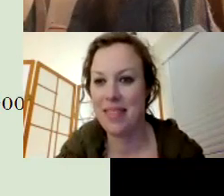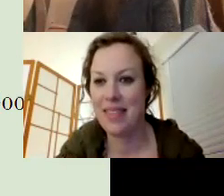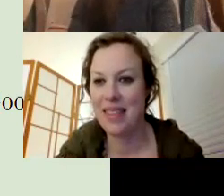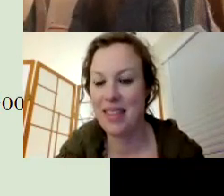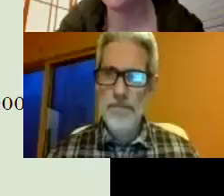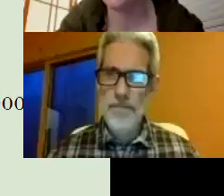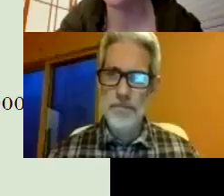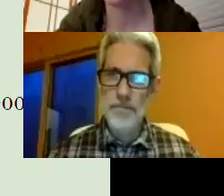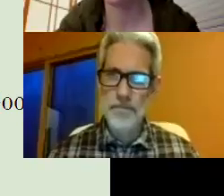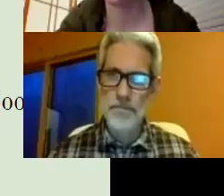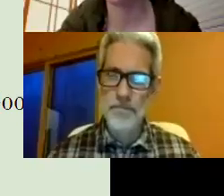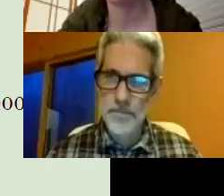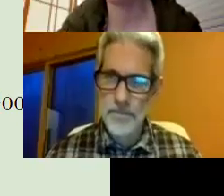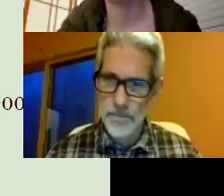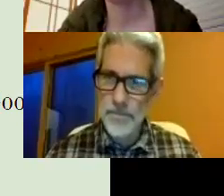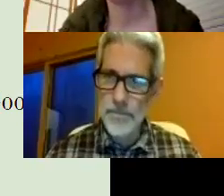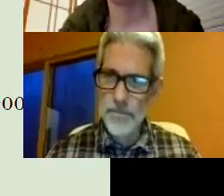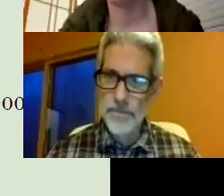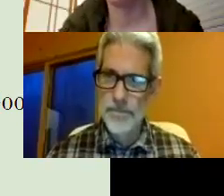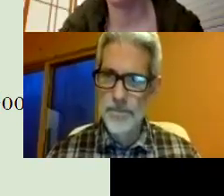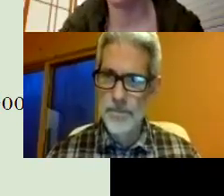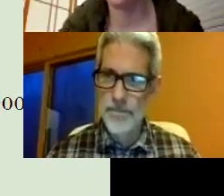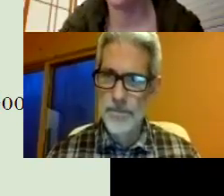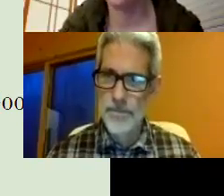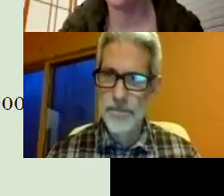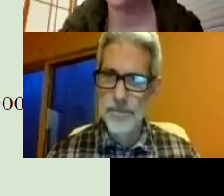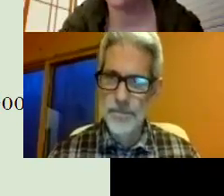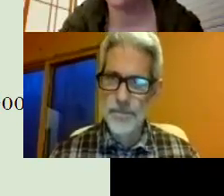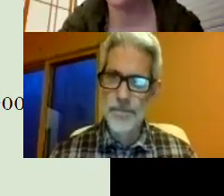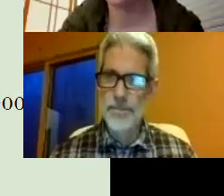I'm Betsy Boggs. I am one of the counselors at North Buncombe High School.